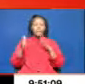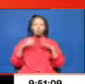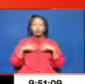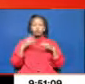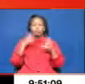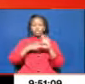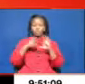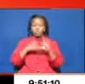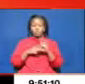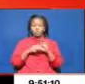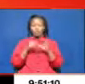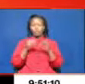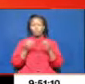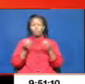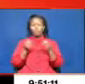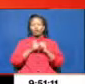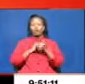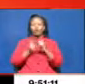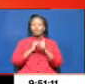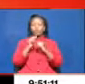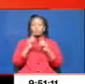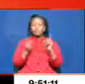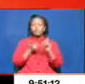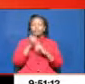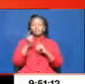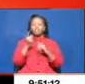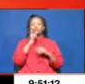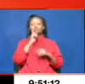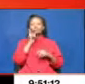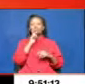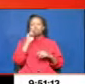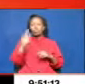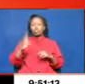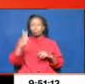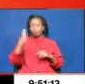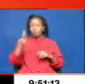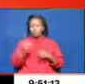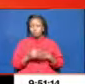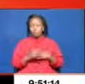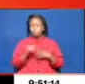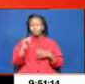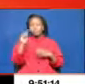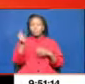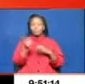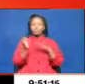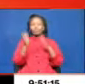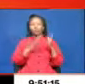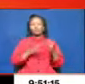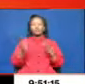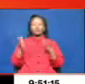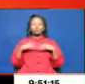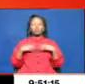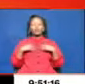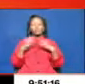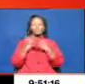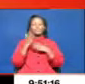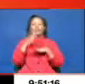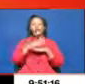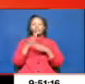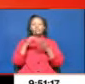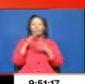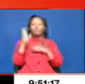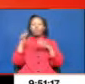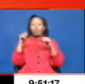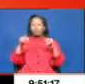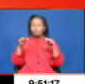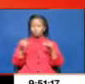get underway tomorrow in Birmingham, United Kingdom. Kenya was slotted to take part in the games through the reallocation of returned qualification slots from the